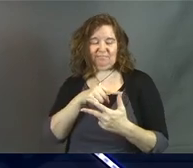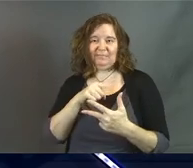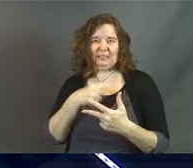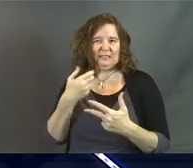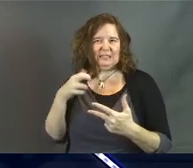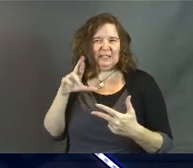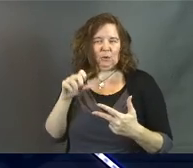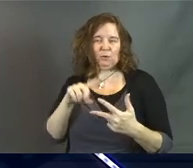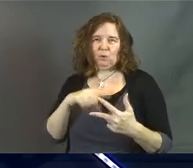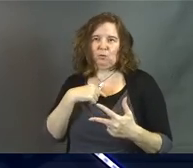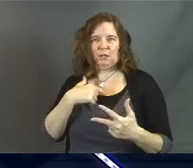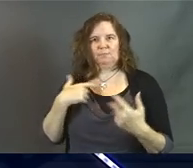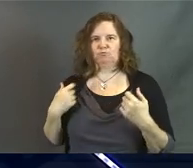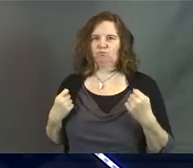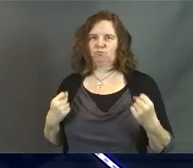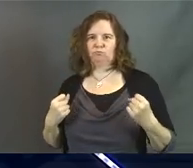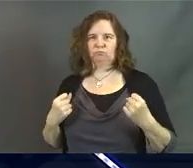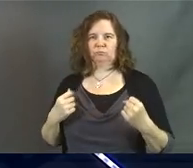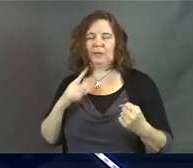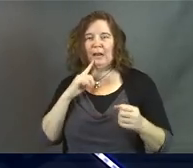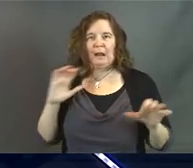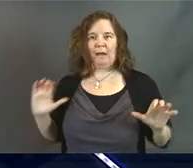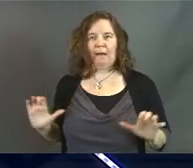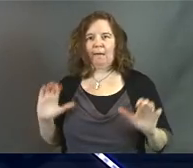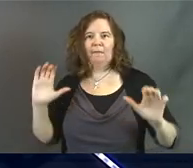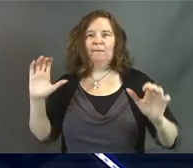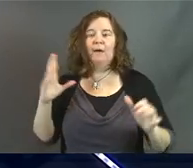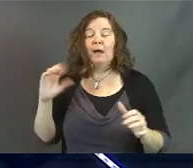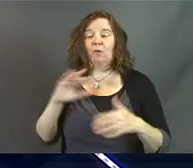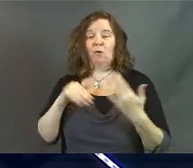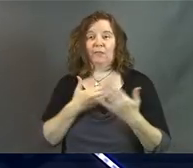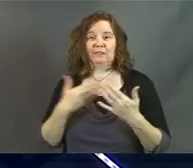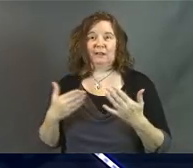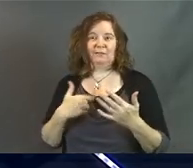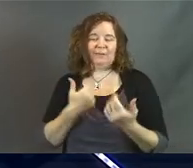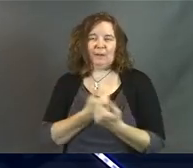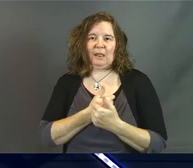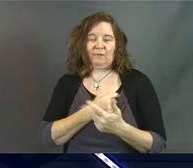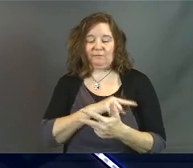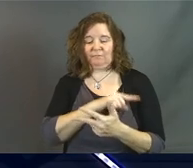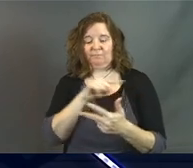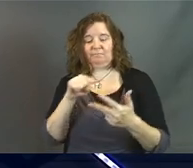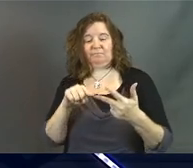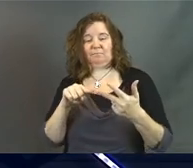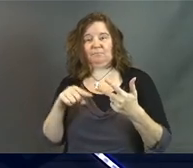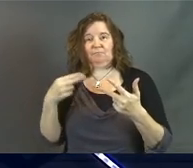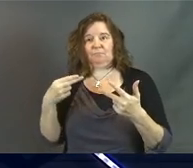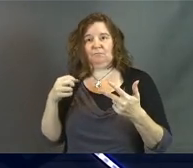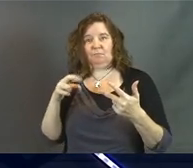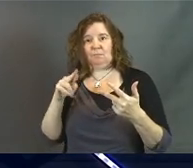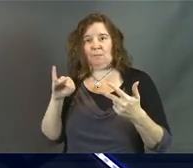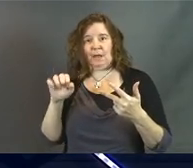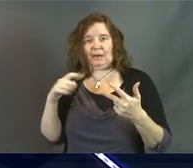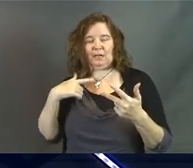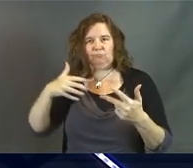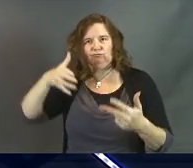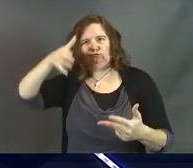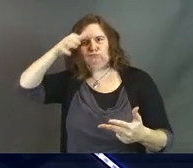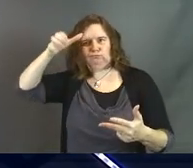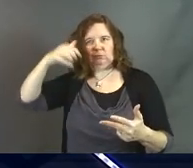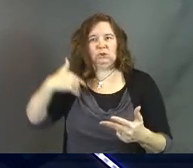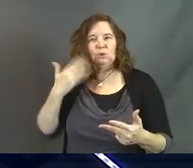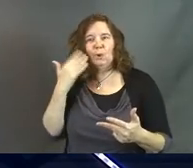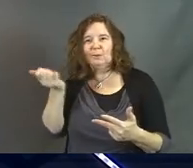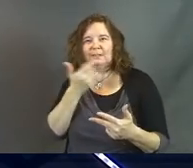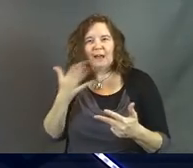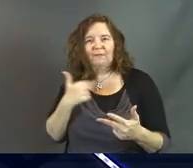And he's super brave and super active and all this stuff. Everybody loves Harry. And then there's Hermione, and she's the brainiac, right? She